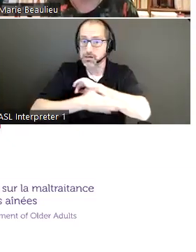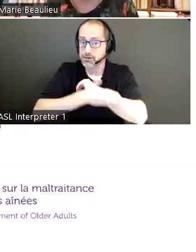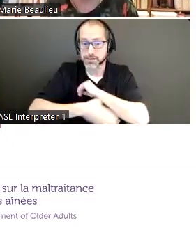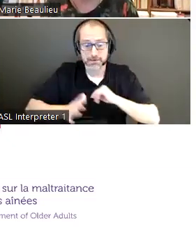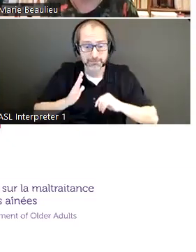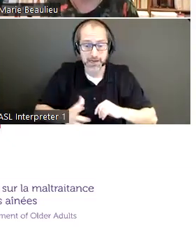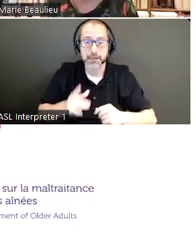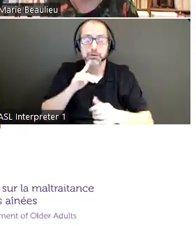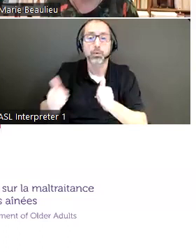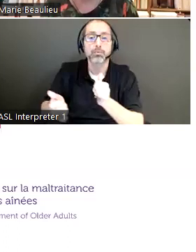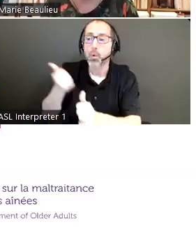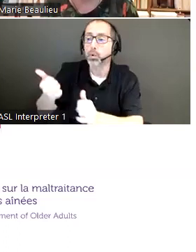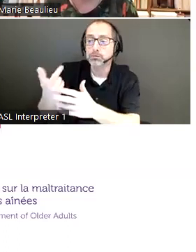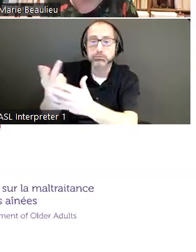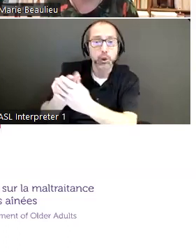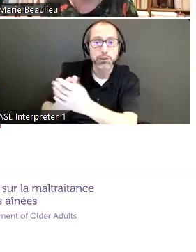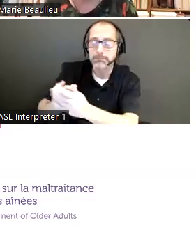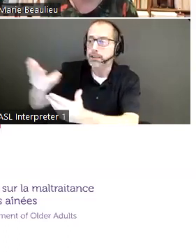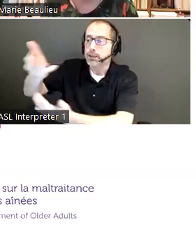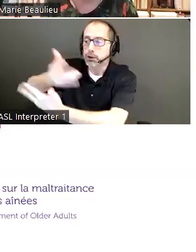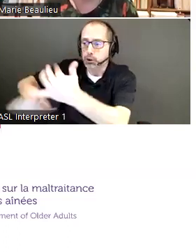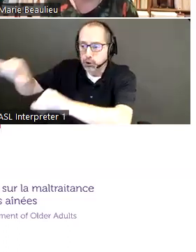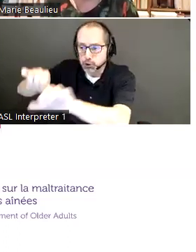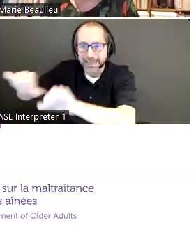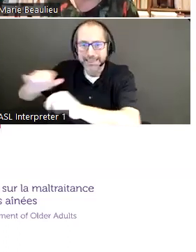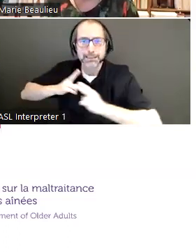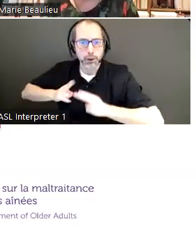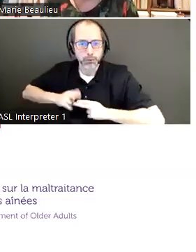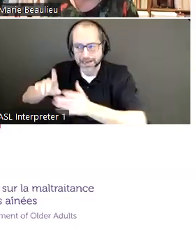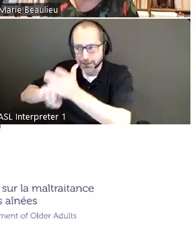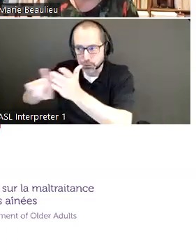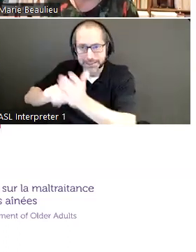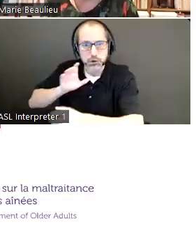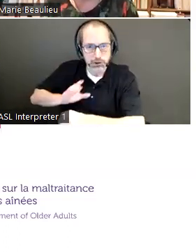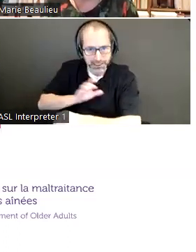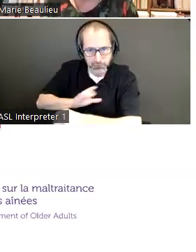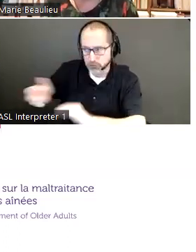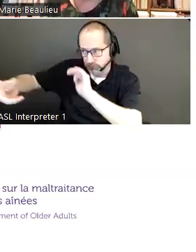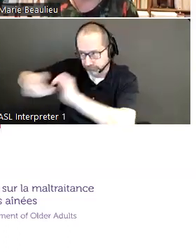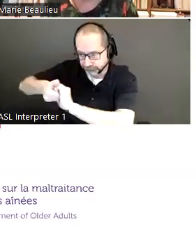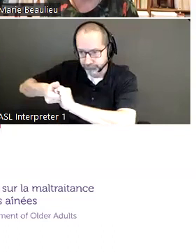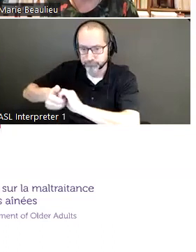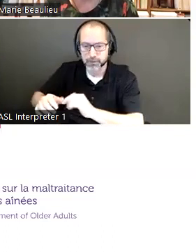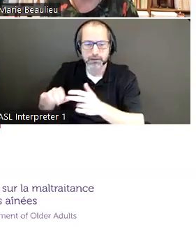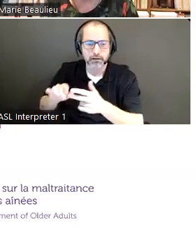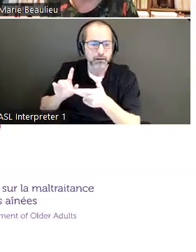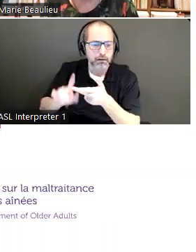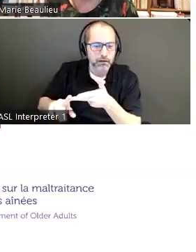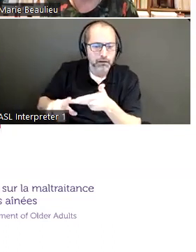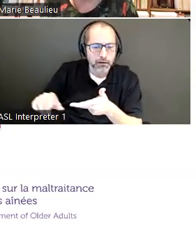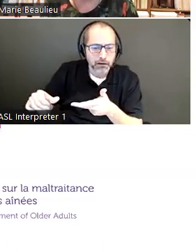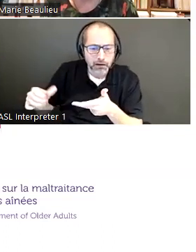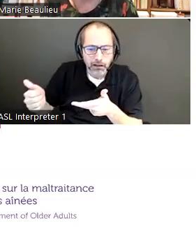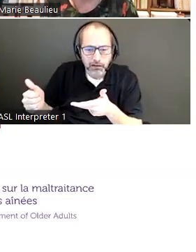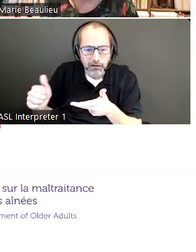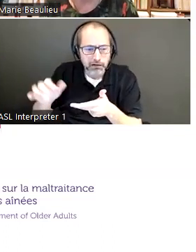Social Sciences and Humanities Research Council, as well as from the Fondation Jasmin Roy